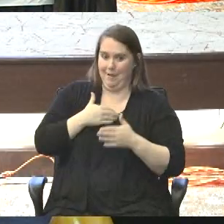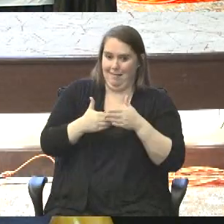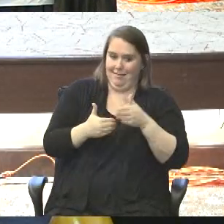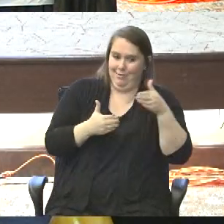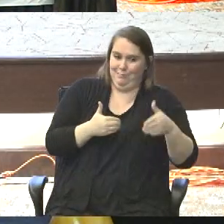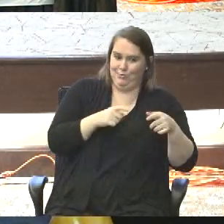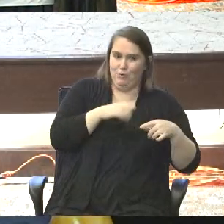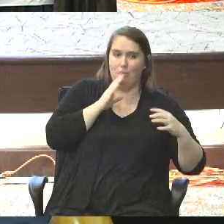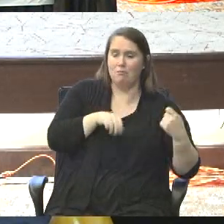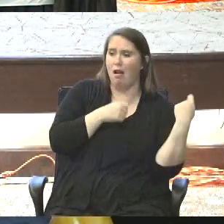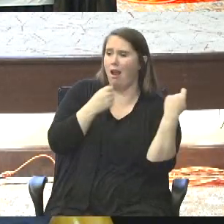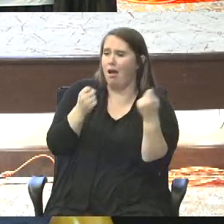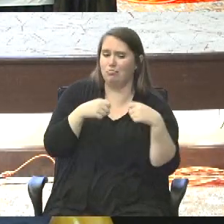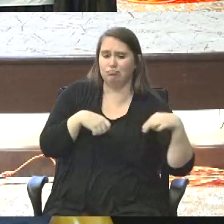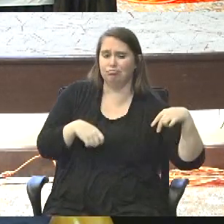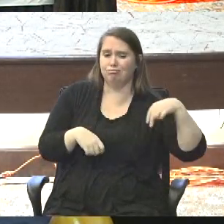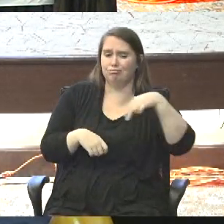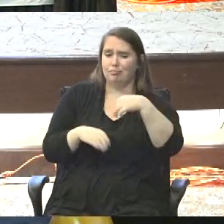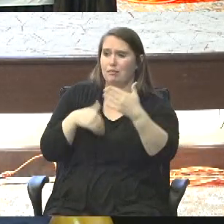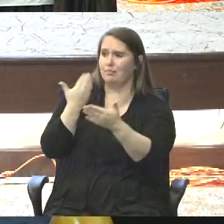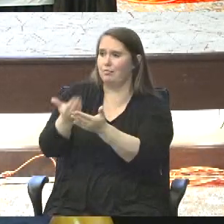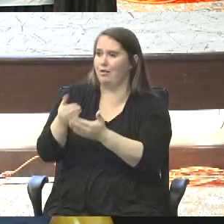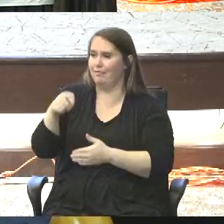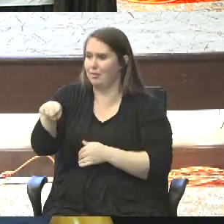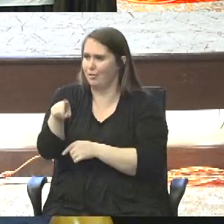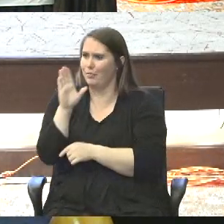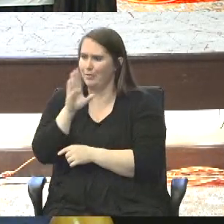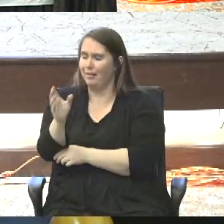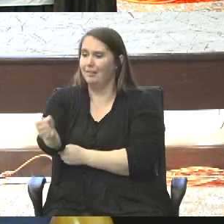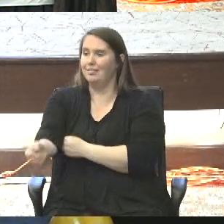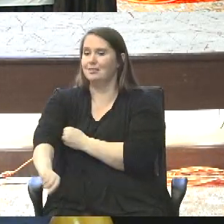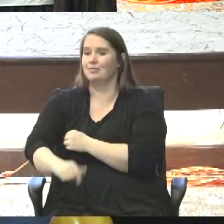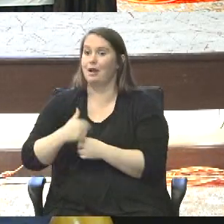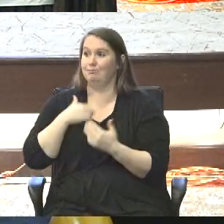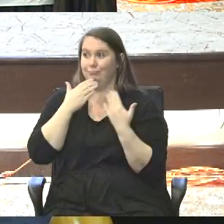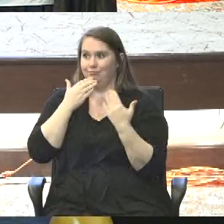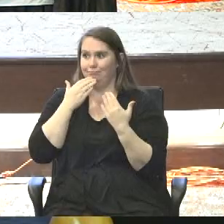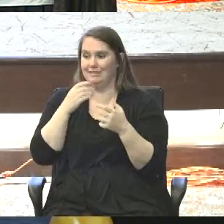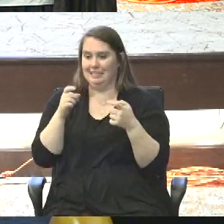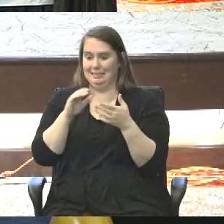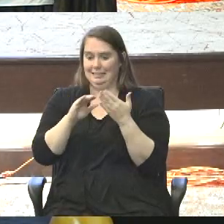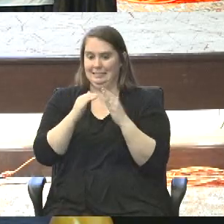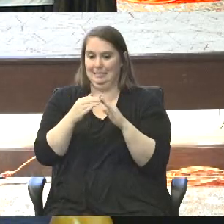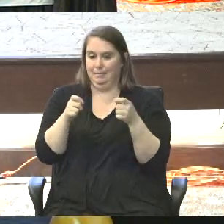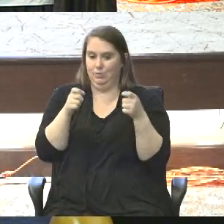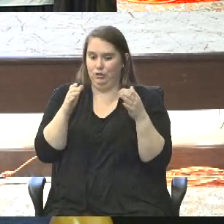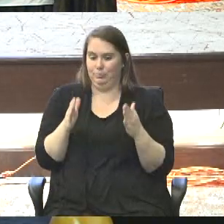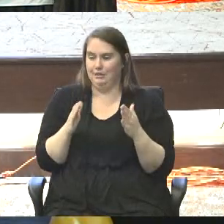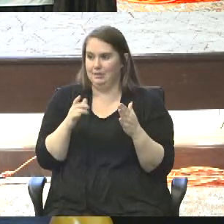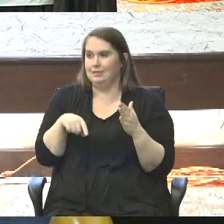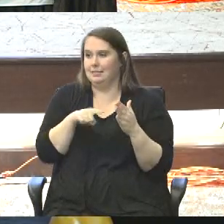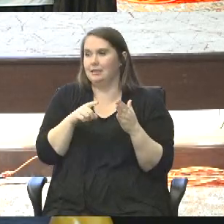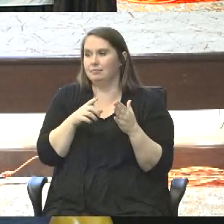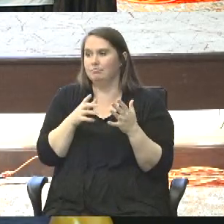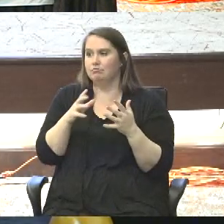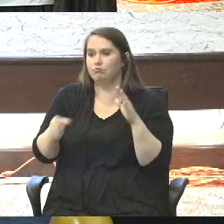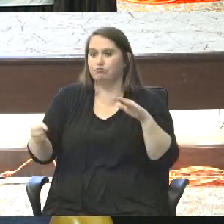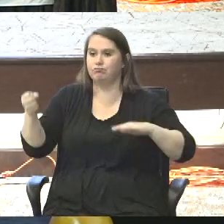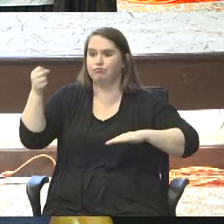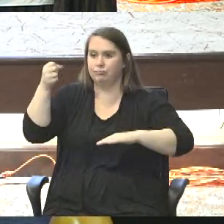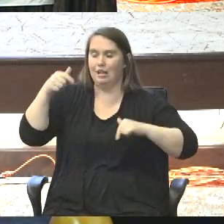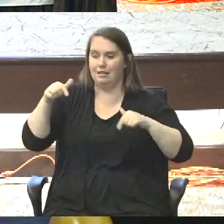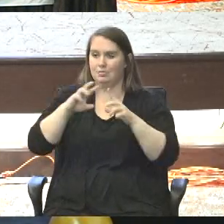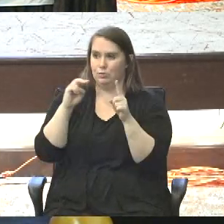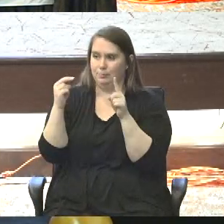over there, driving over there. And so I appreciate city management putting a high priority on this from a physical perspective. I